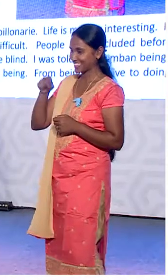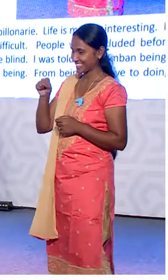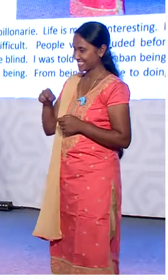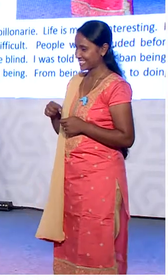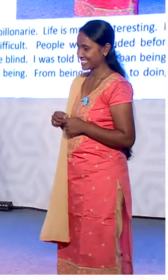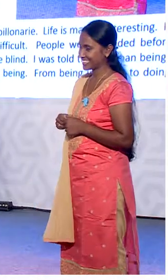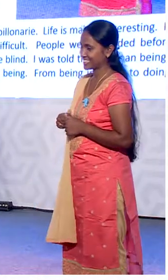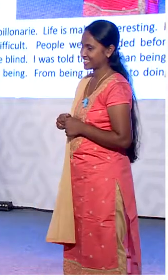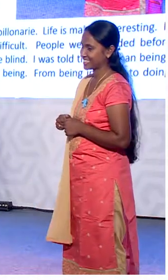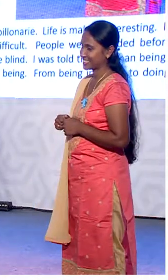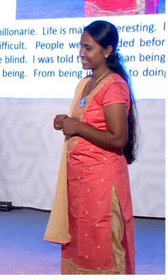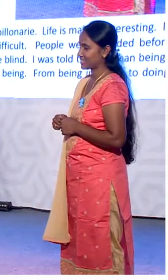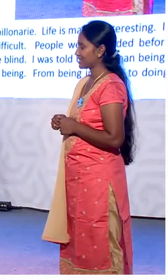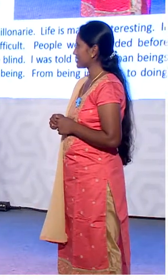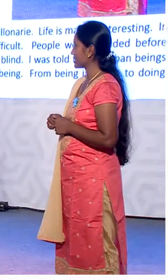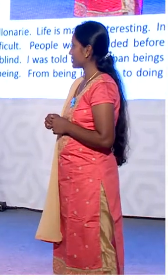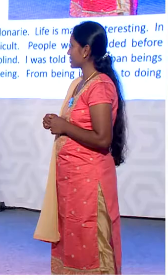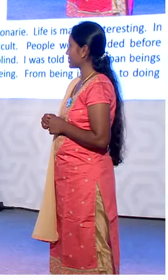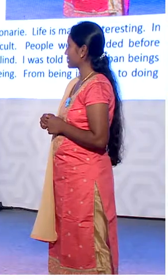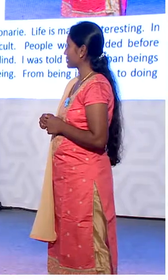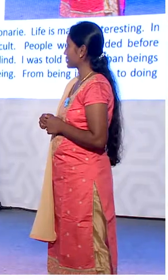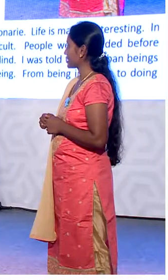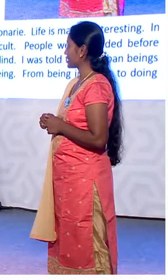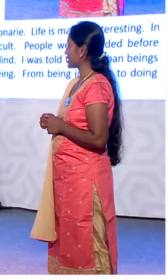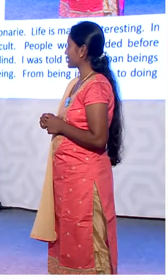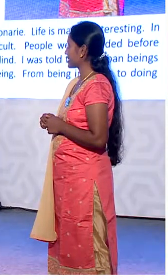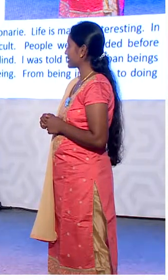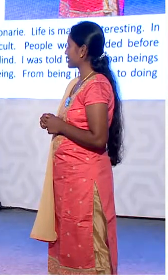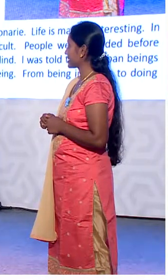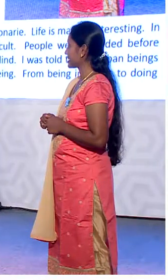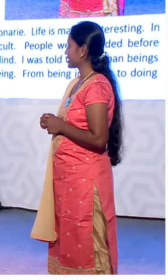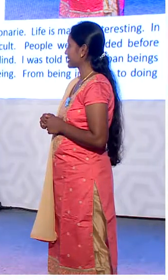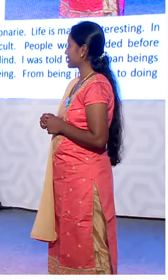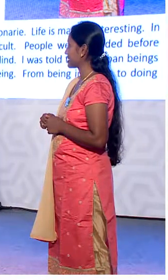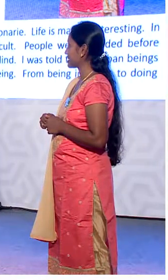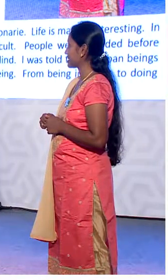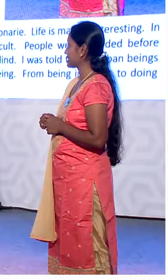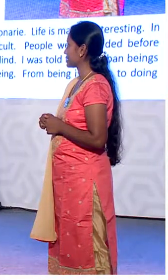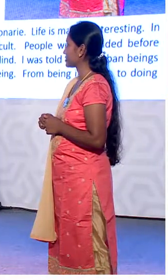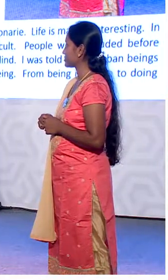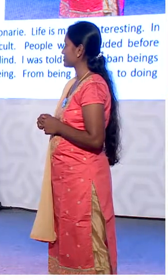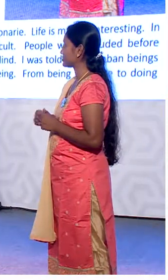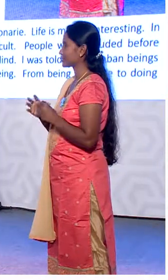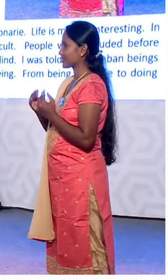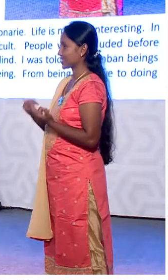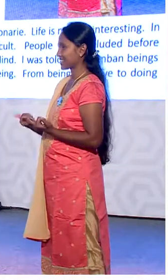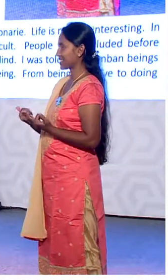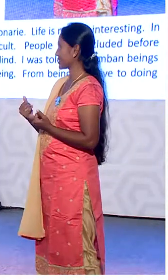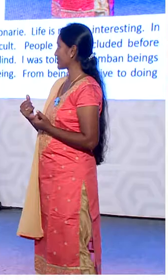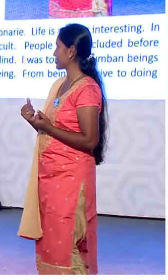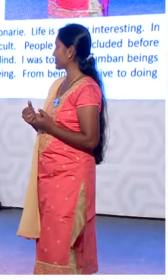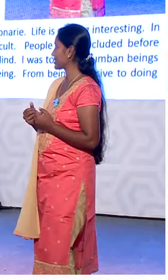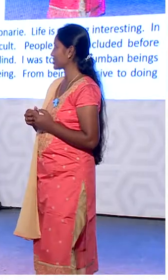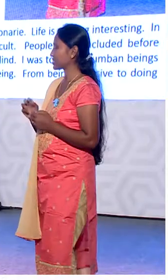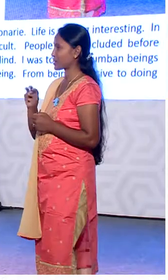you were also in power when Mandela won the Peace Prize. Yeah, he also won it. And now you are in power when Mandela